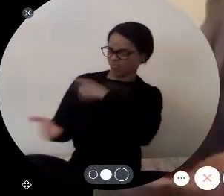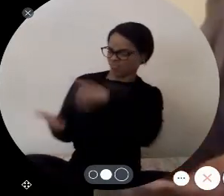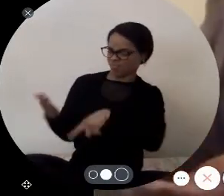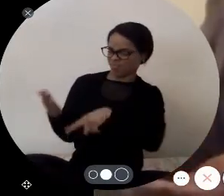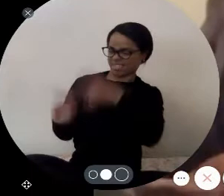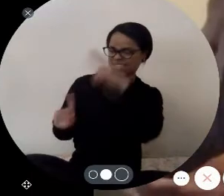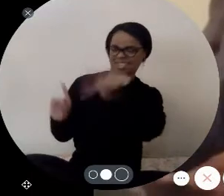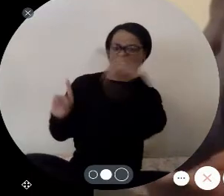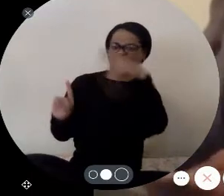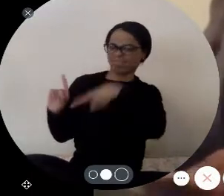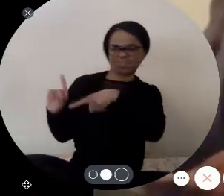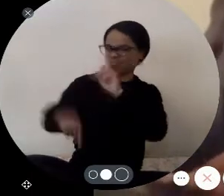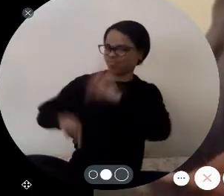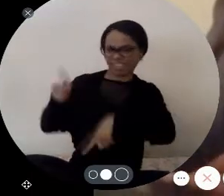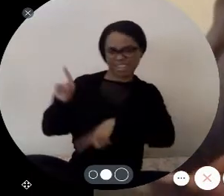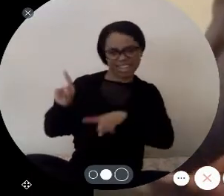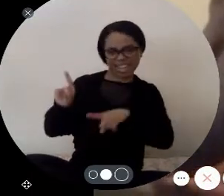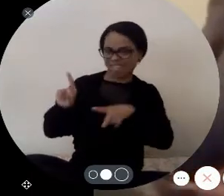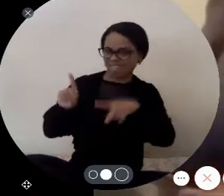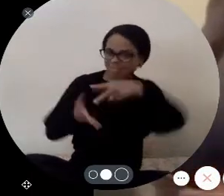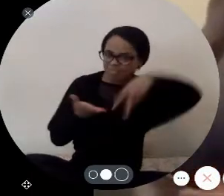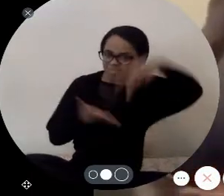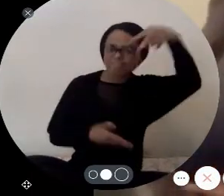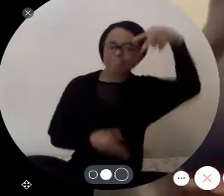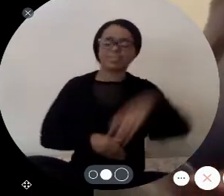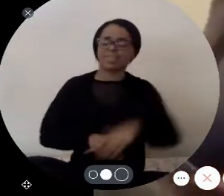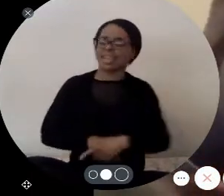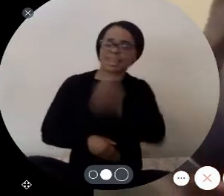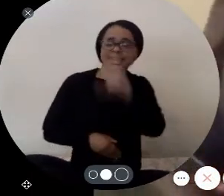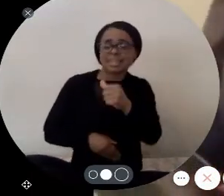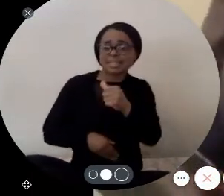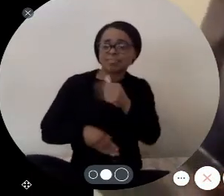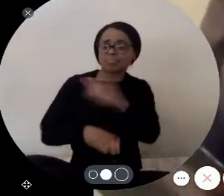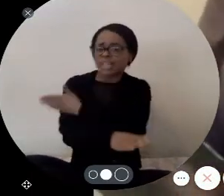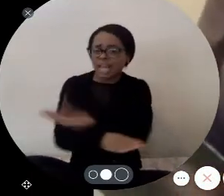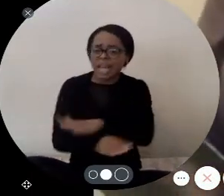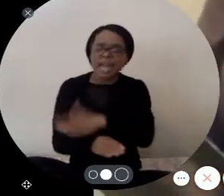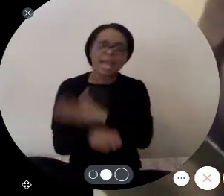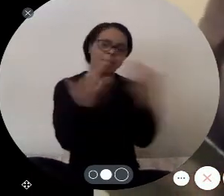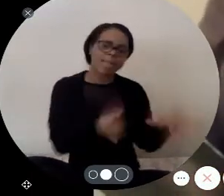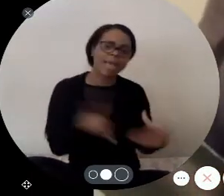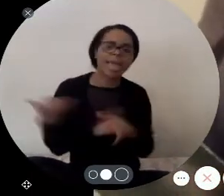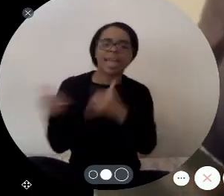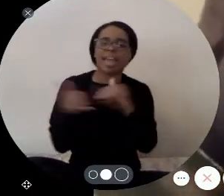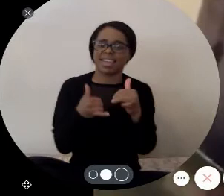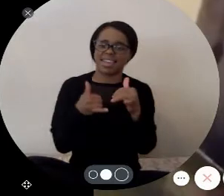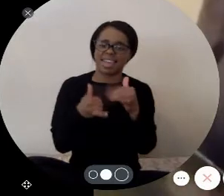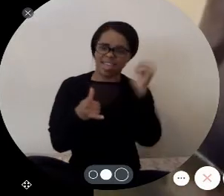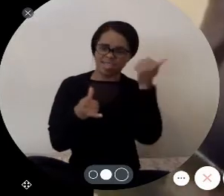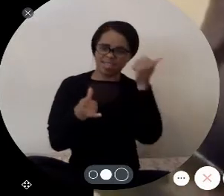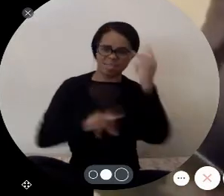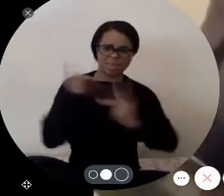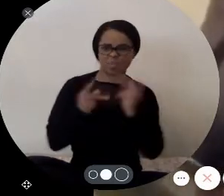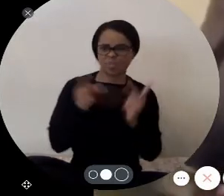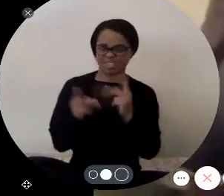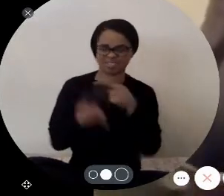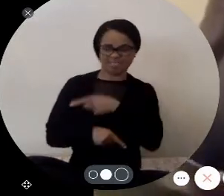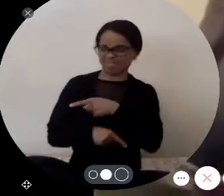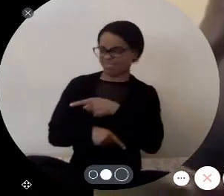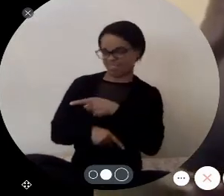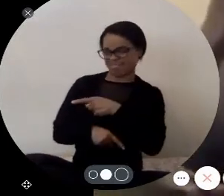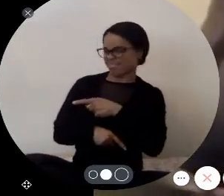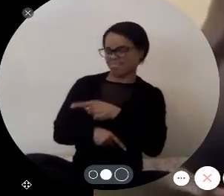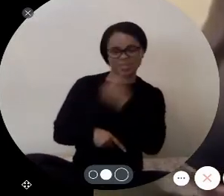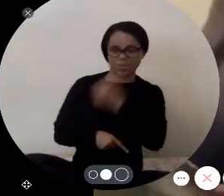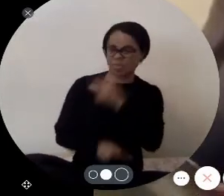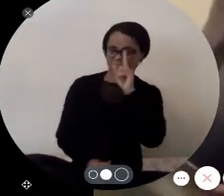They didn't see her sing and play. They didn't see her fly. No one would believe her. They didn't even try.